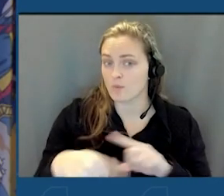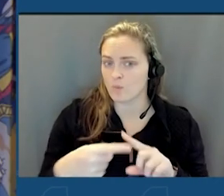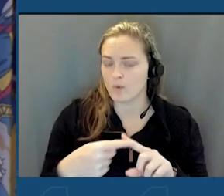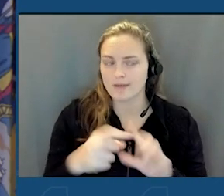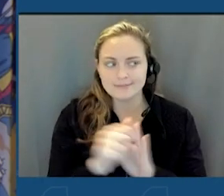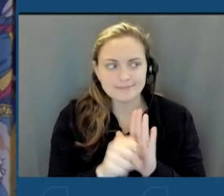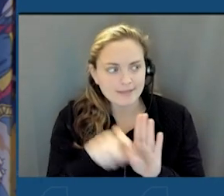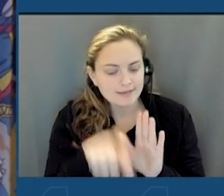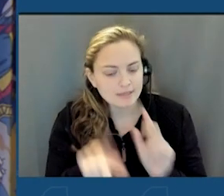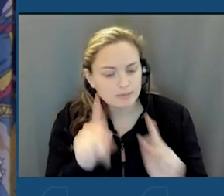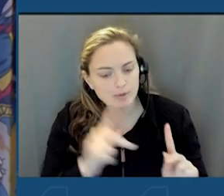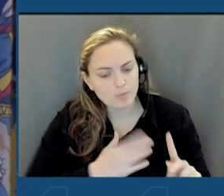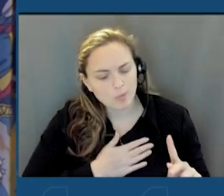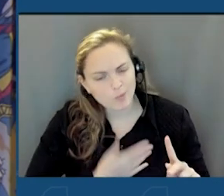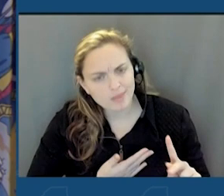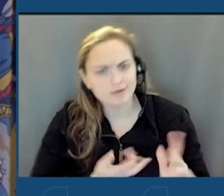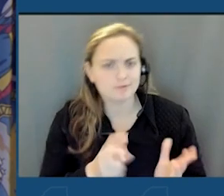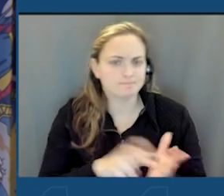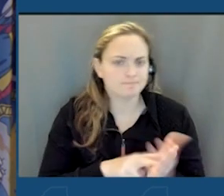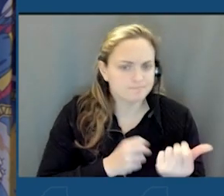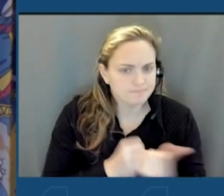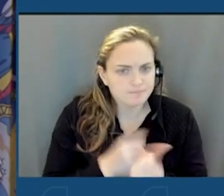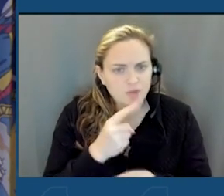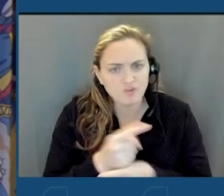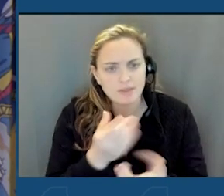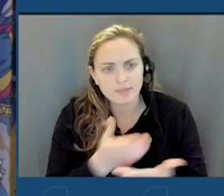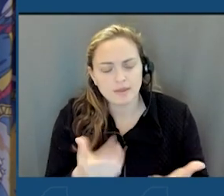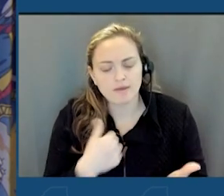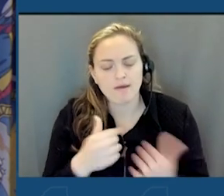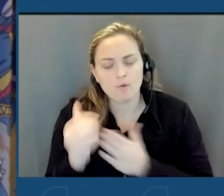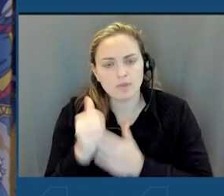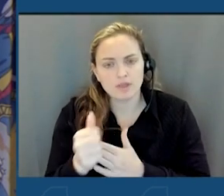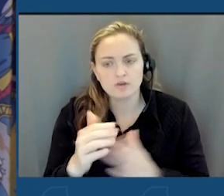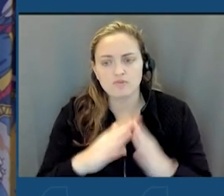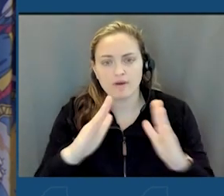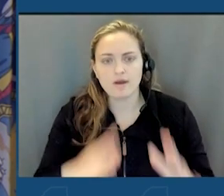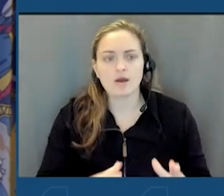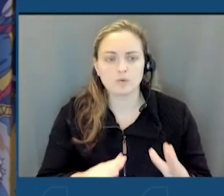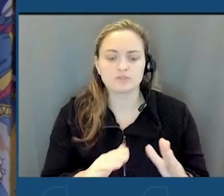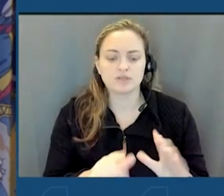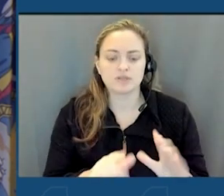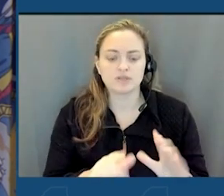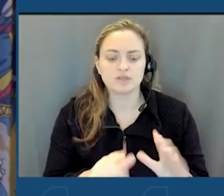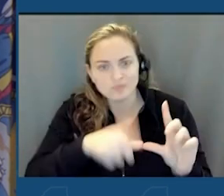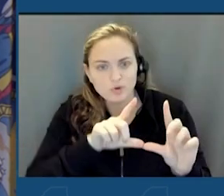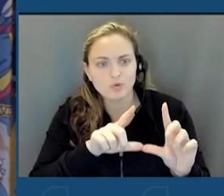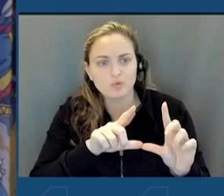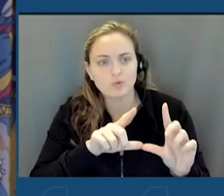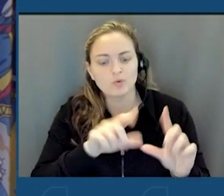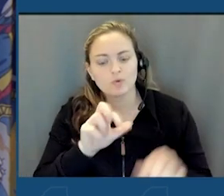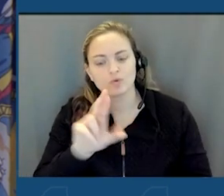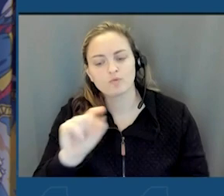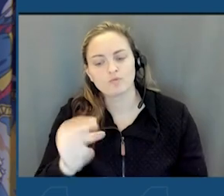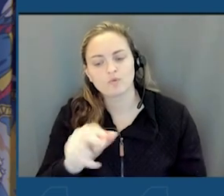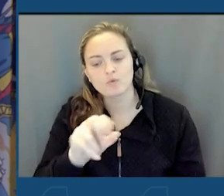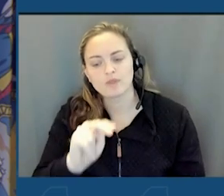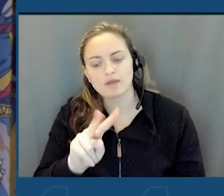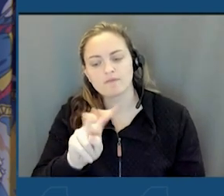needs people willing to step up and do the right thing. And that is our leader of Housing Community Renewal, Ruth Ann Visnauskas, our